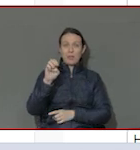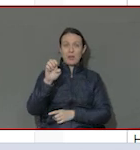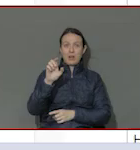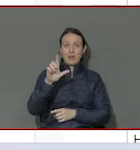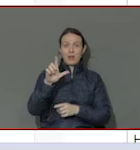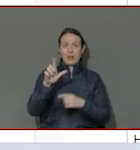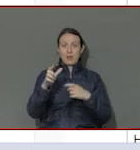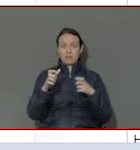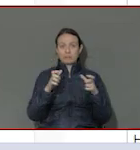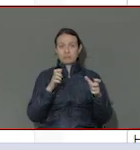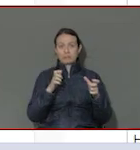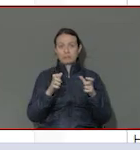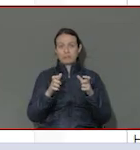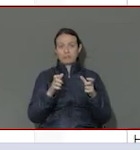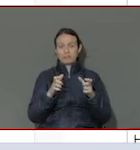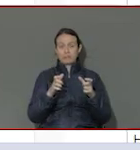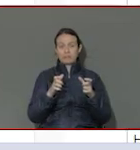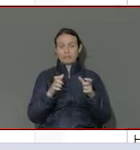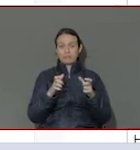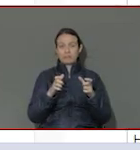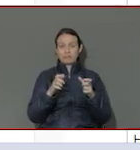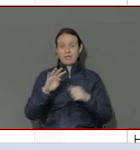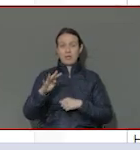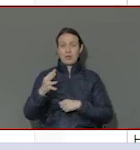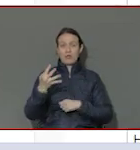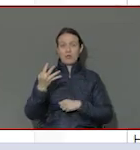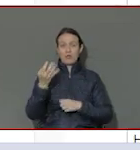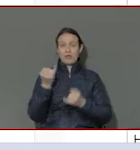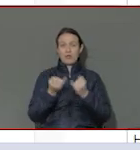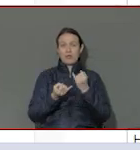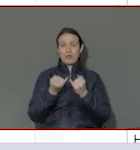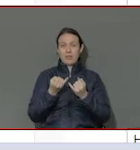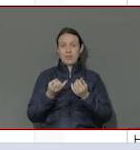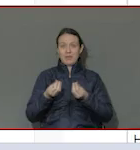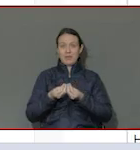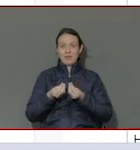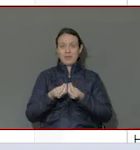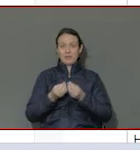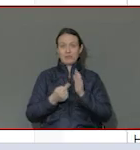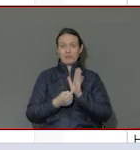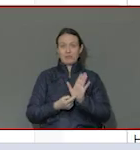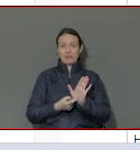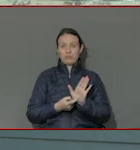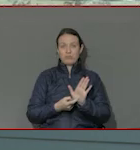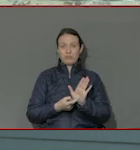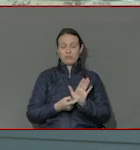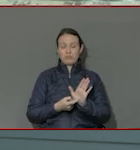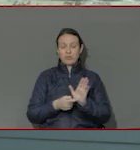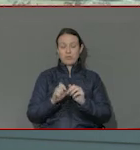it also displays sex organs. So if the question says,